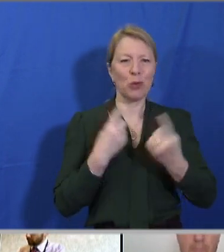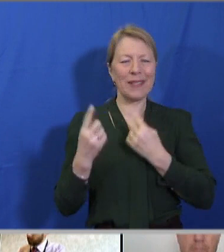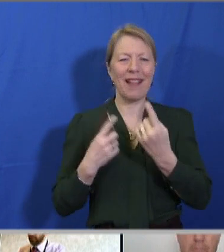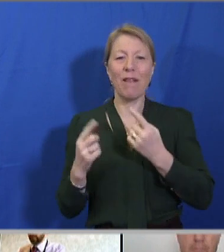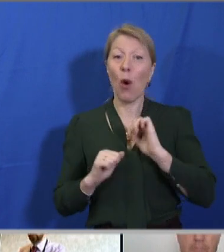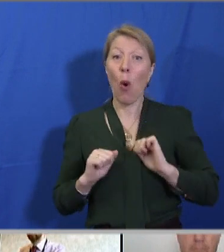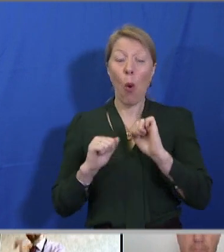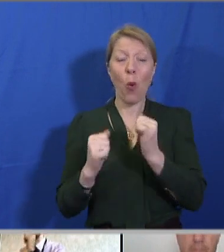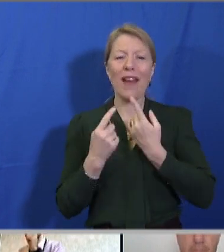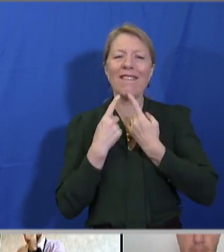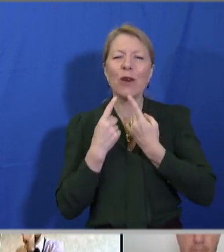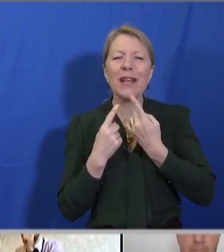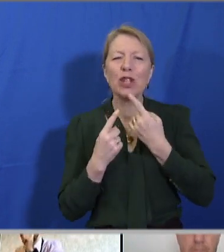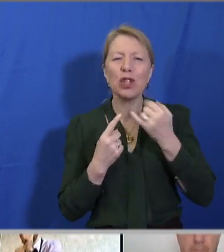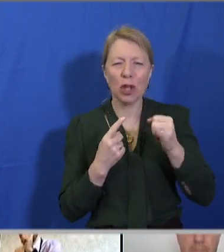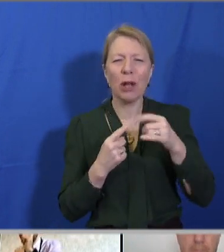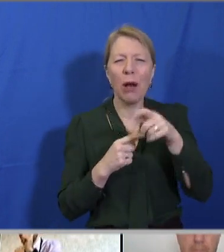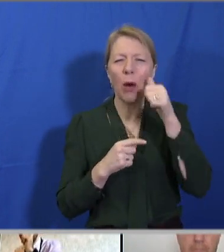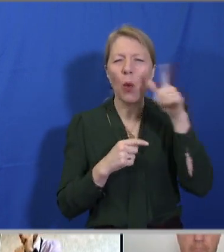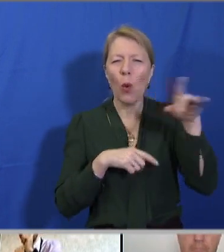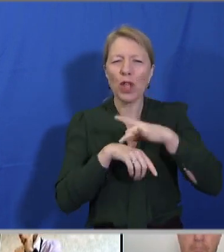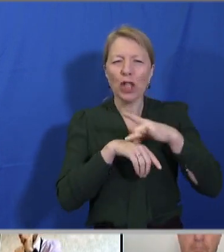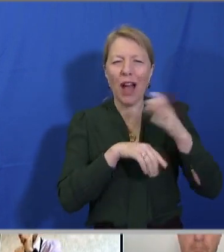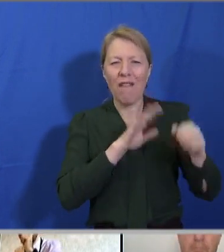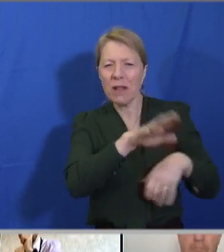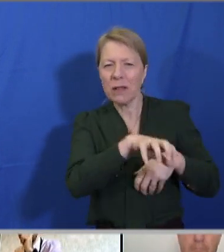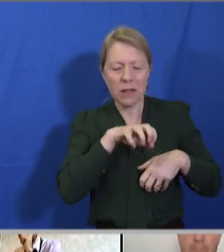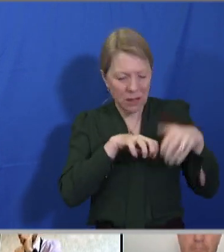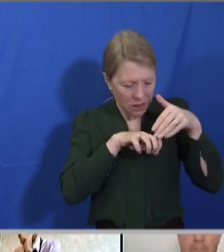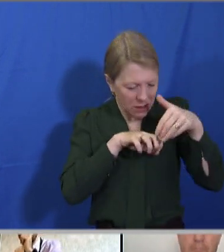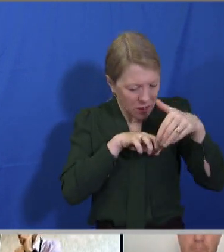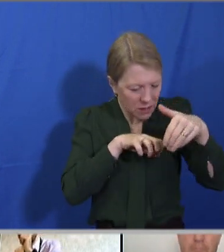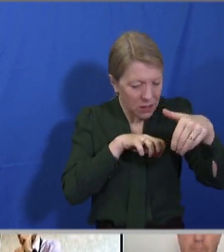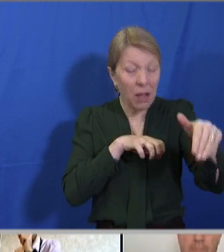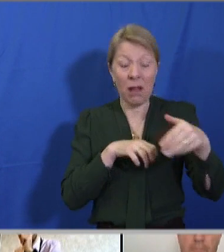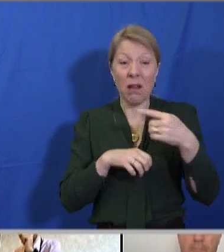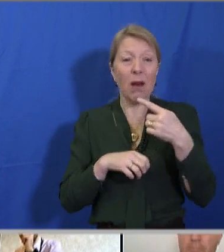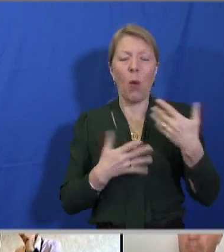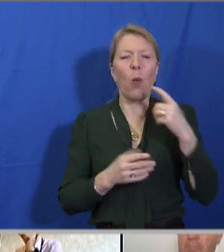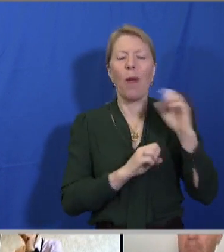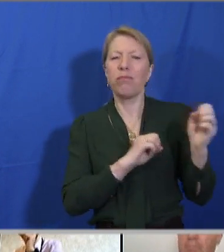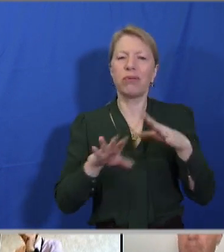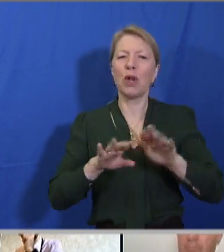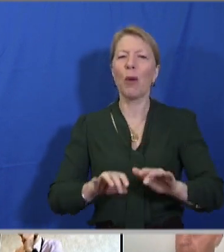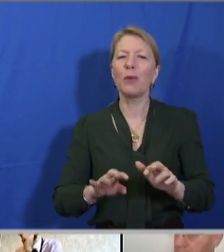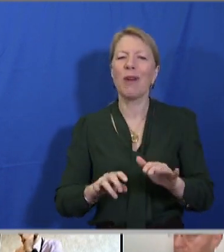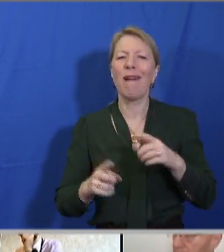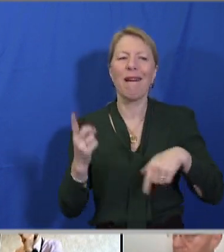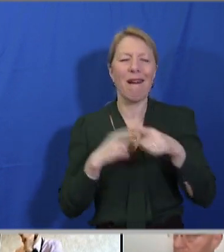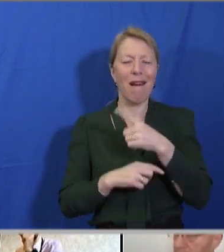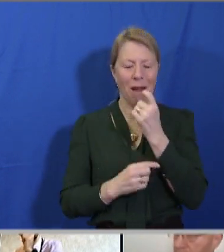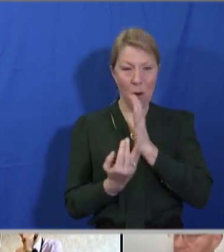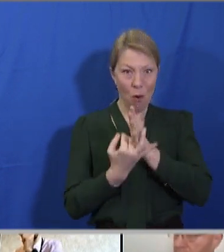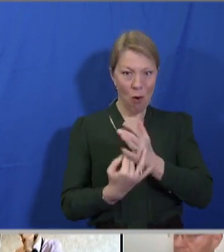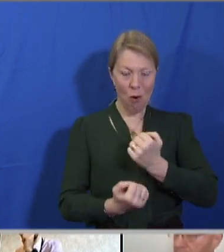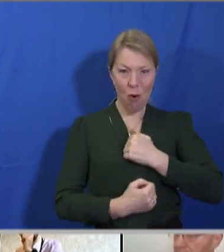there's something there that could maybe be looked at even at this stage, because we want to make sure there is an ability that we're not losing